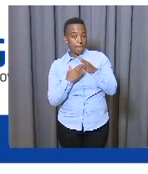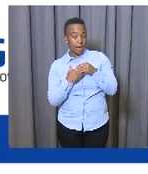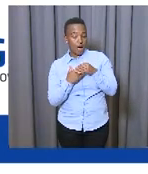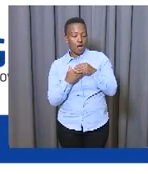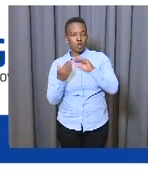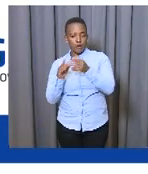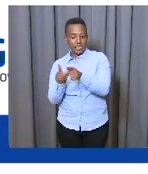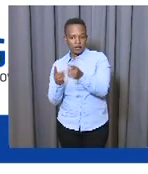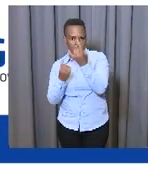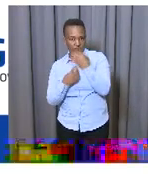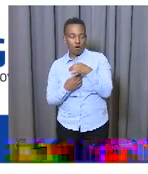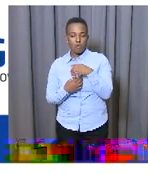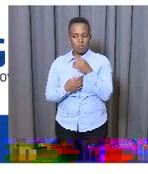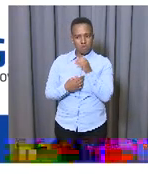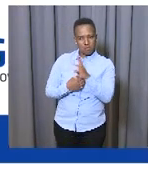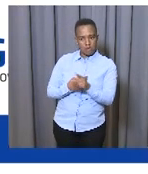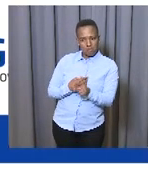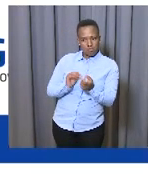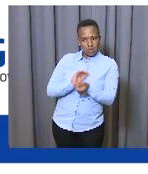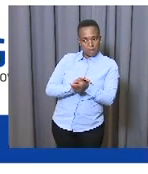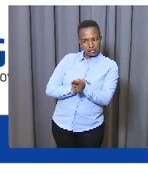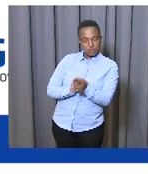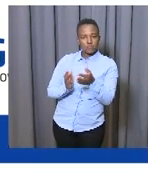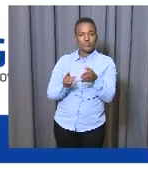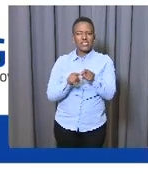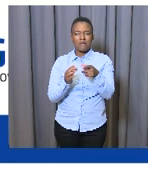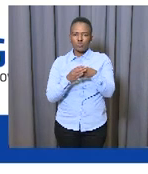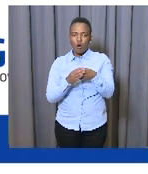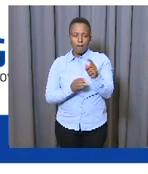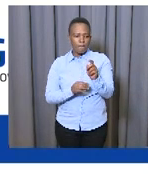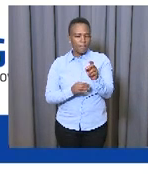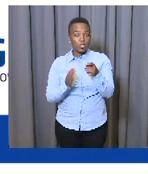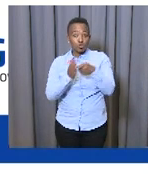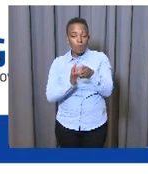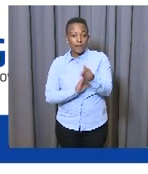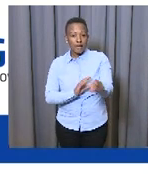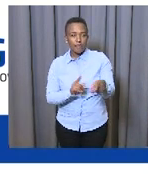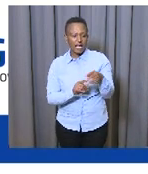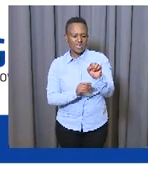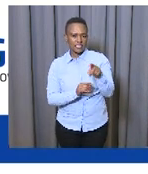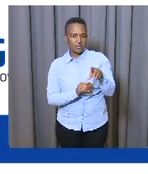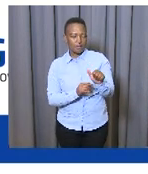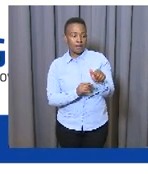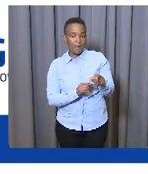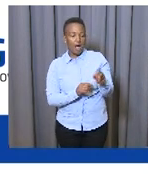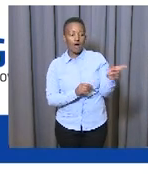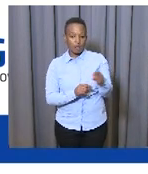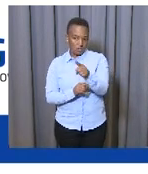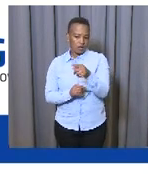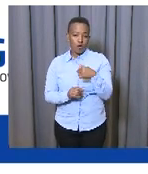public. There's a pick and pay there, or there is a spa there. They say to us, go to that shop. They are